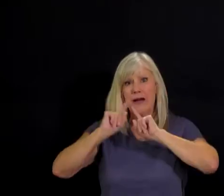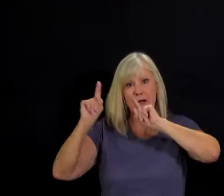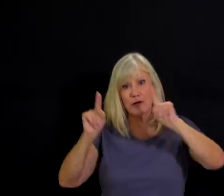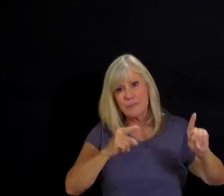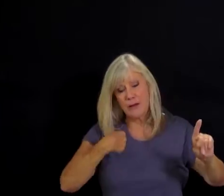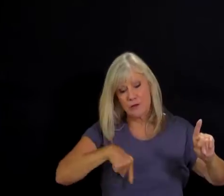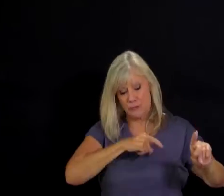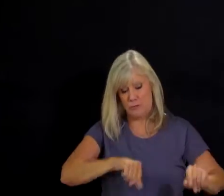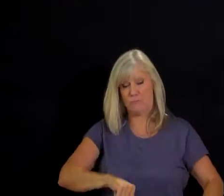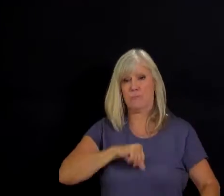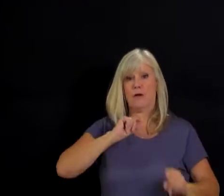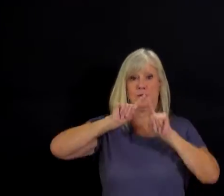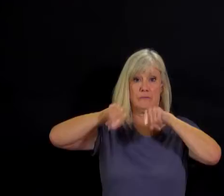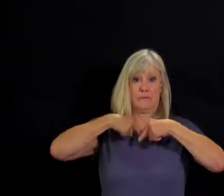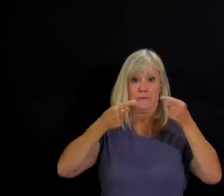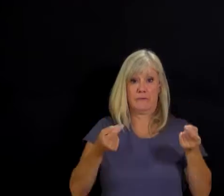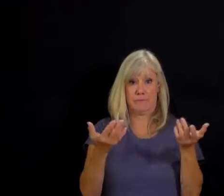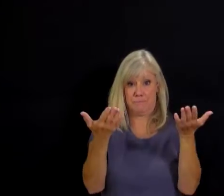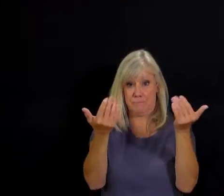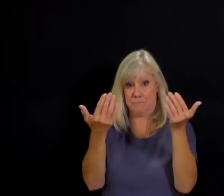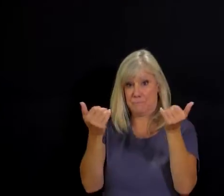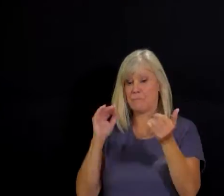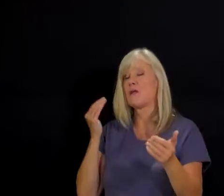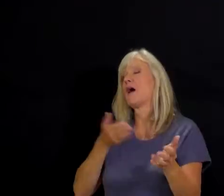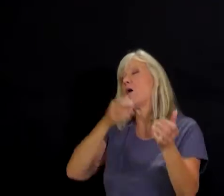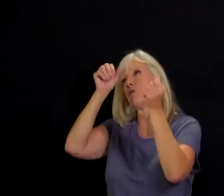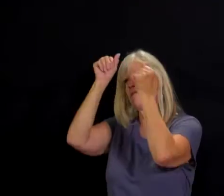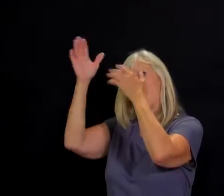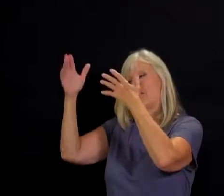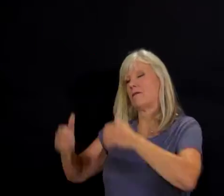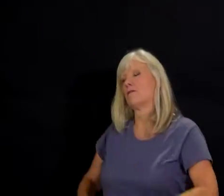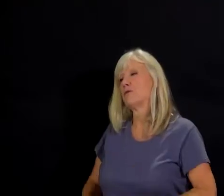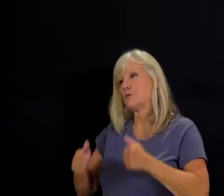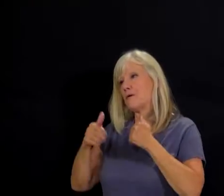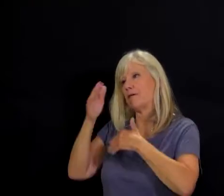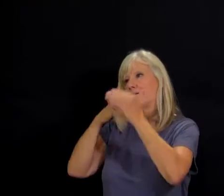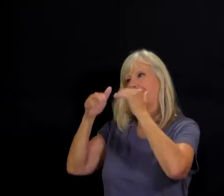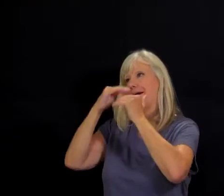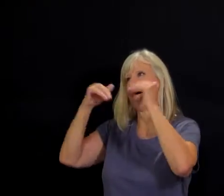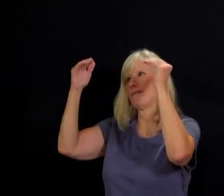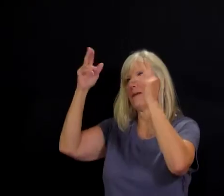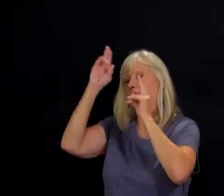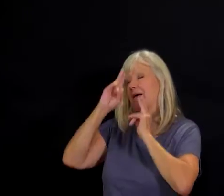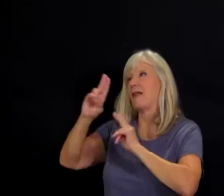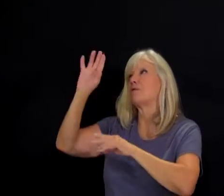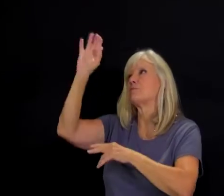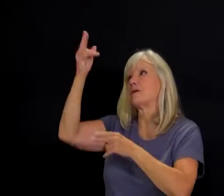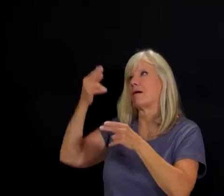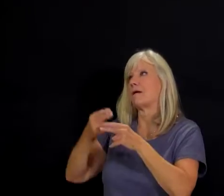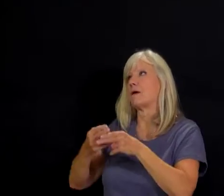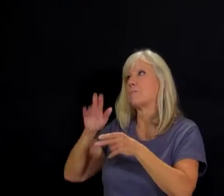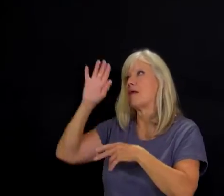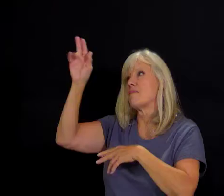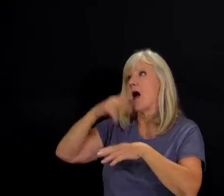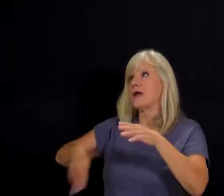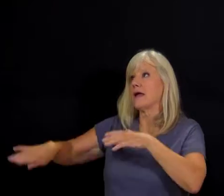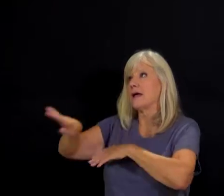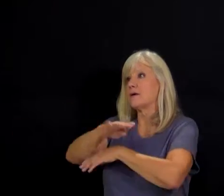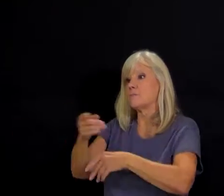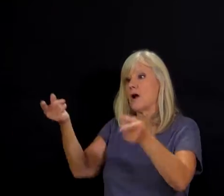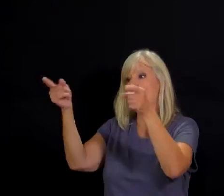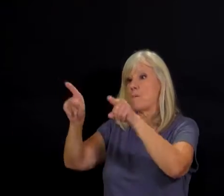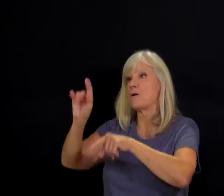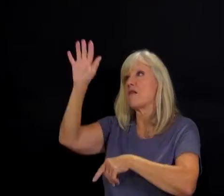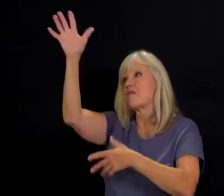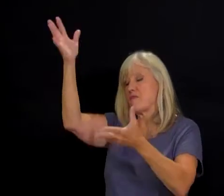Teaching, we dare to say, Our Father, who art in heaven, hallowed be thy name. Thy